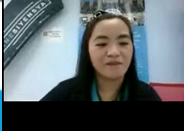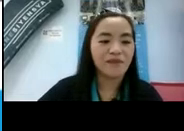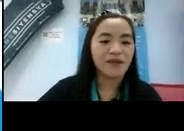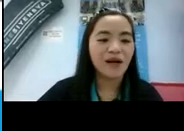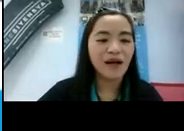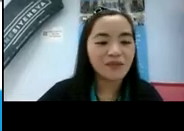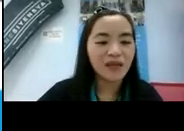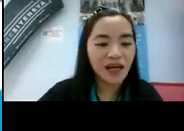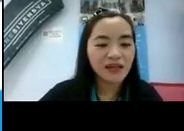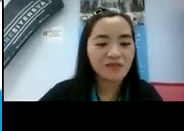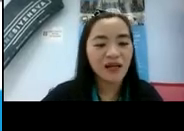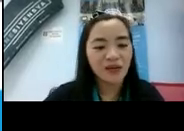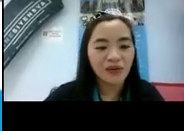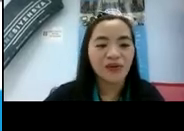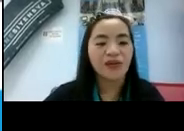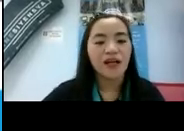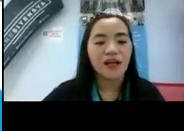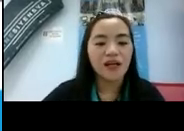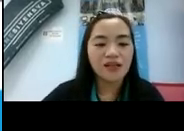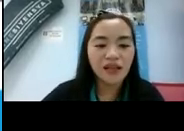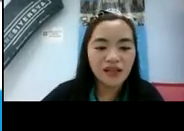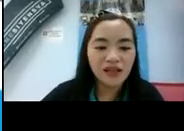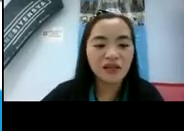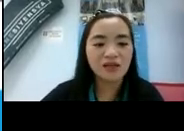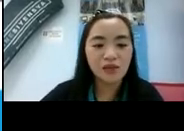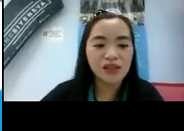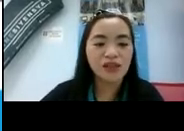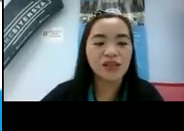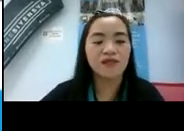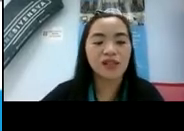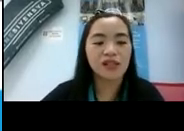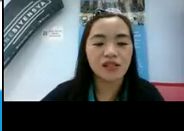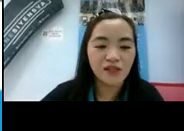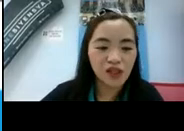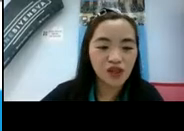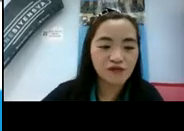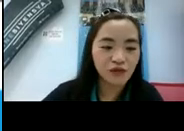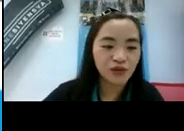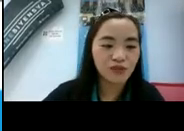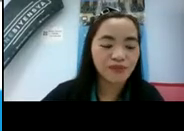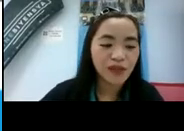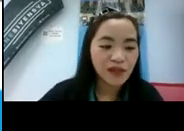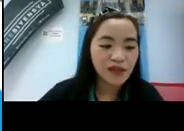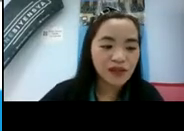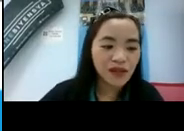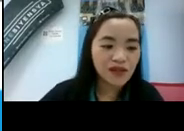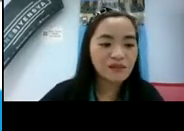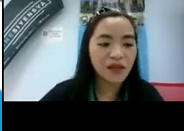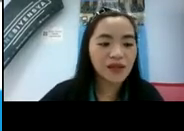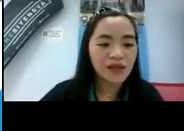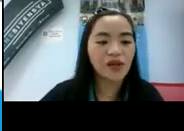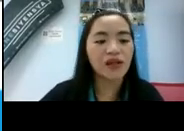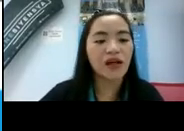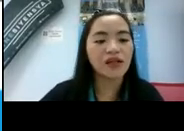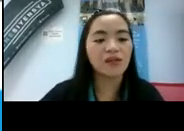dahilan? Bakit may nightmare ako? And other health boosters versus infections forum. And then by